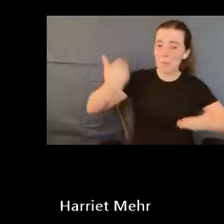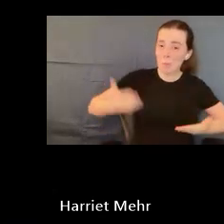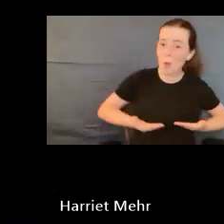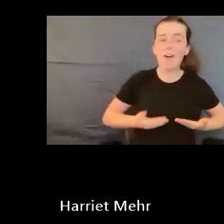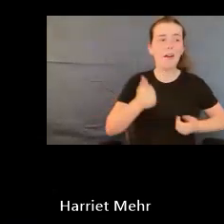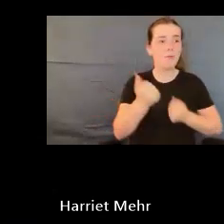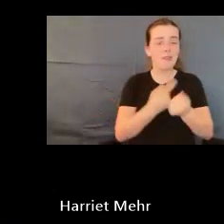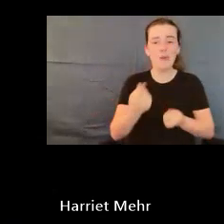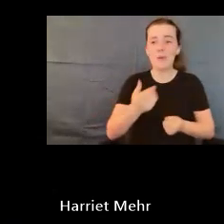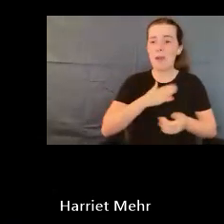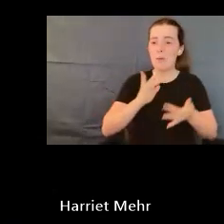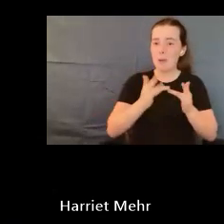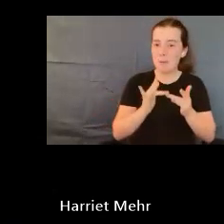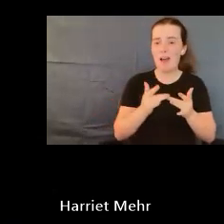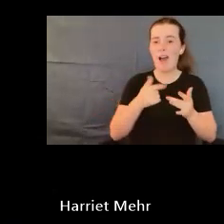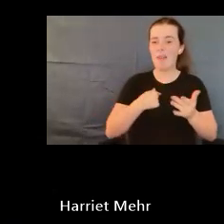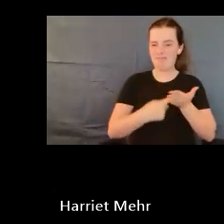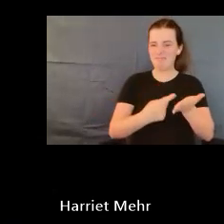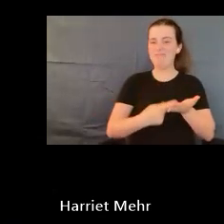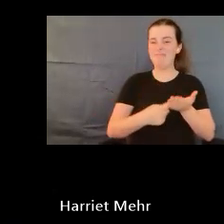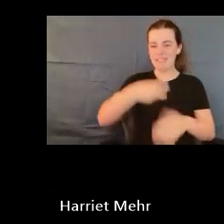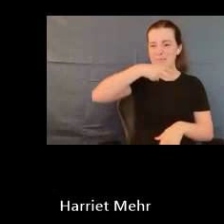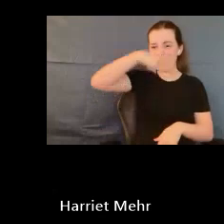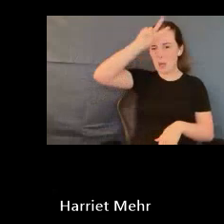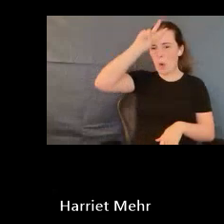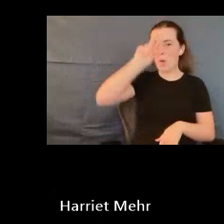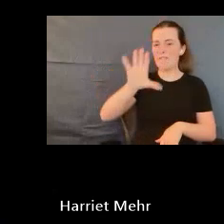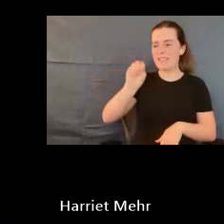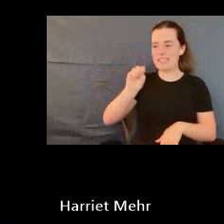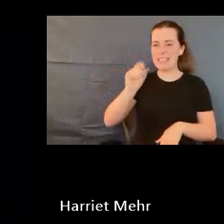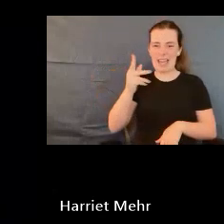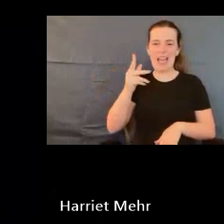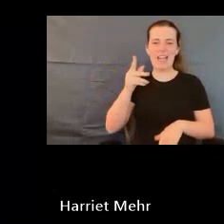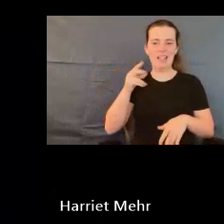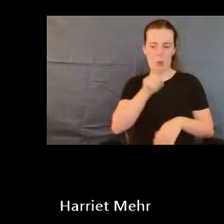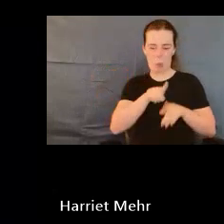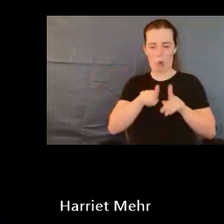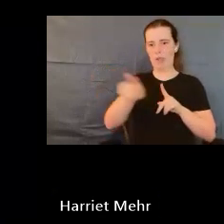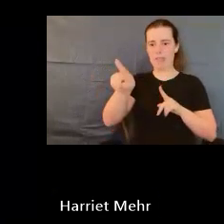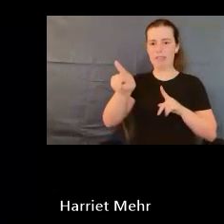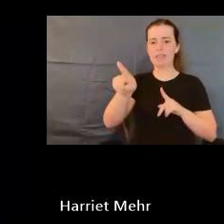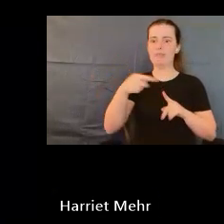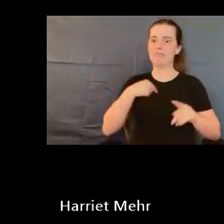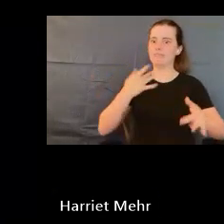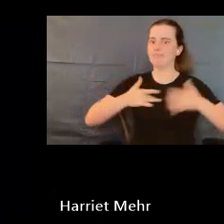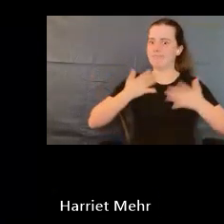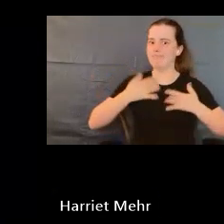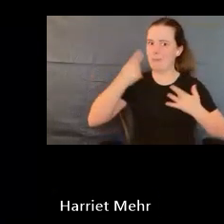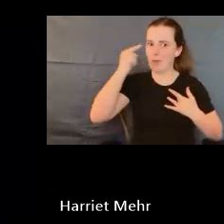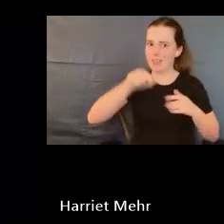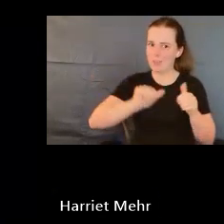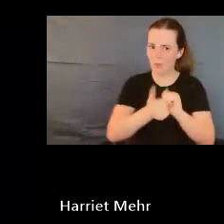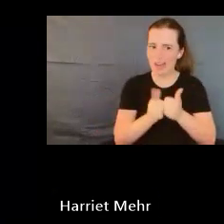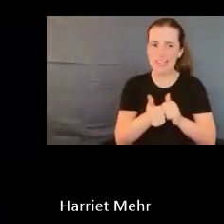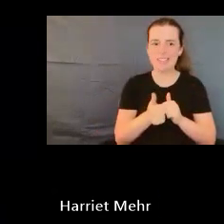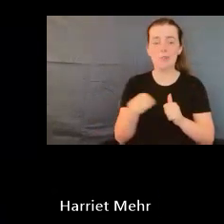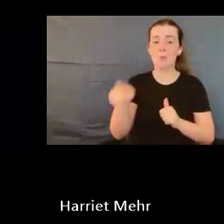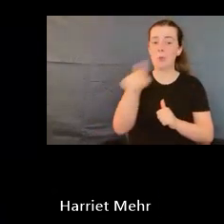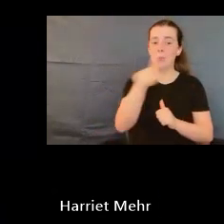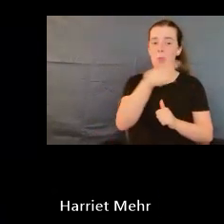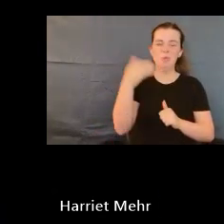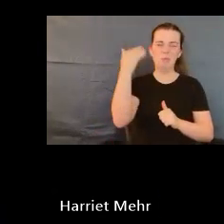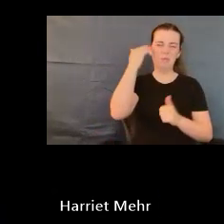webinar. I will be talking about the Speedgoat 50k course. I'm super excited for everyone doing this race. You probably already